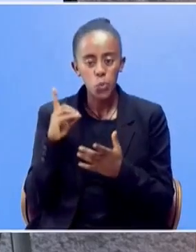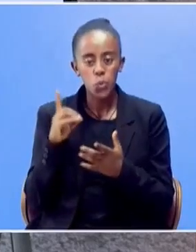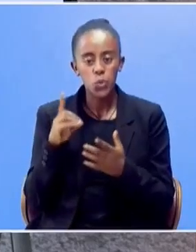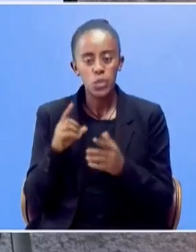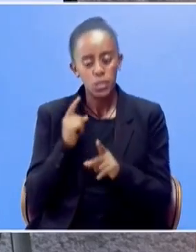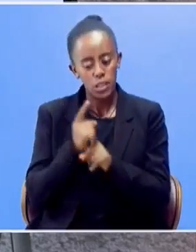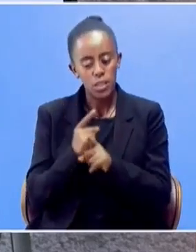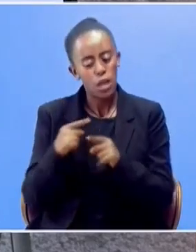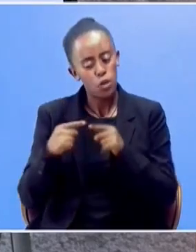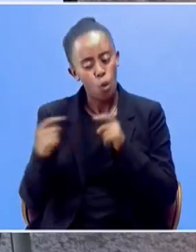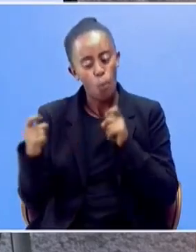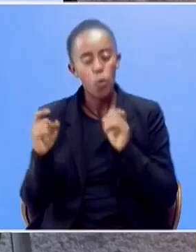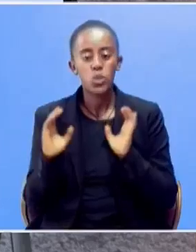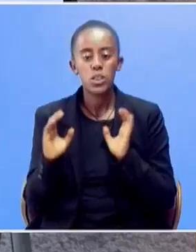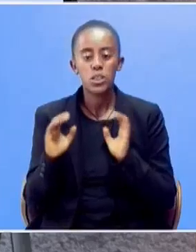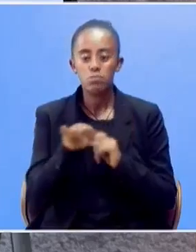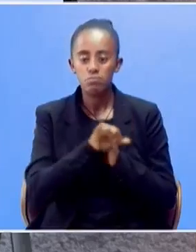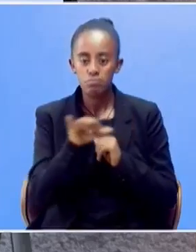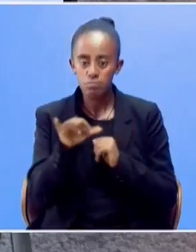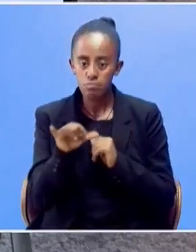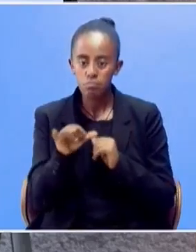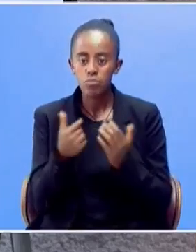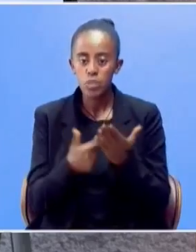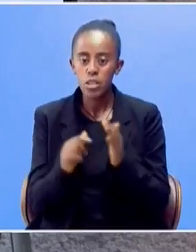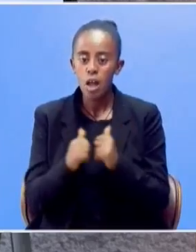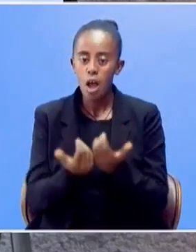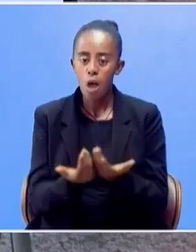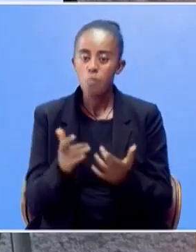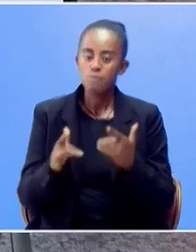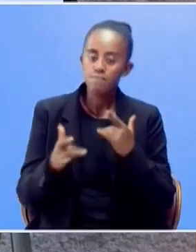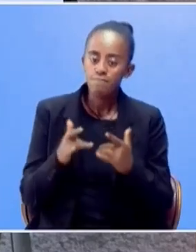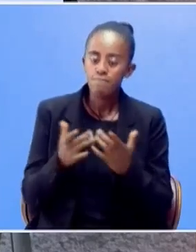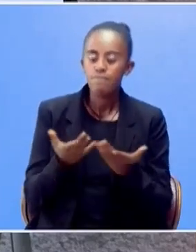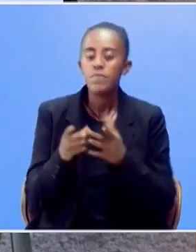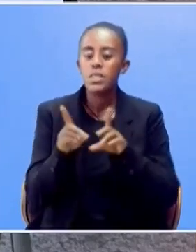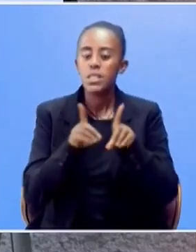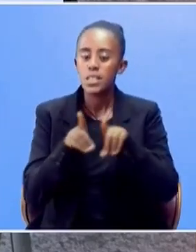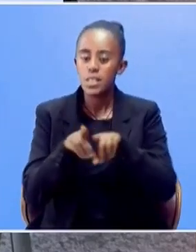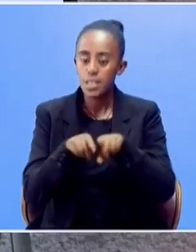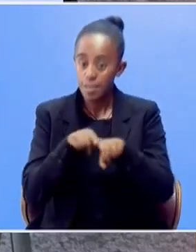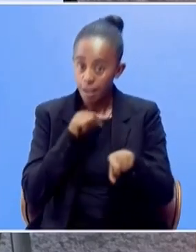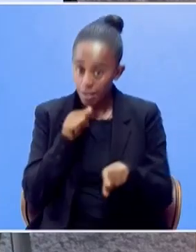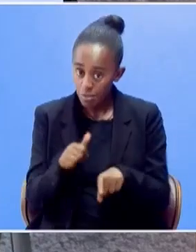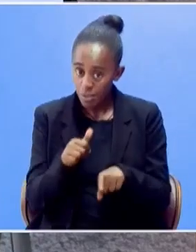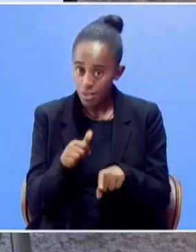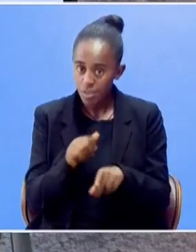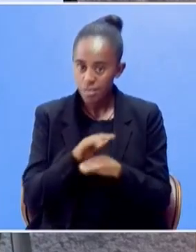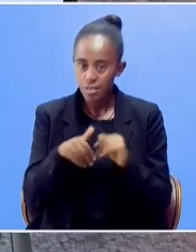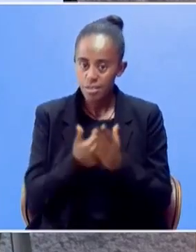exact opposite, etc. These are how we tell disagreements.